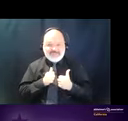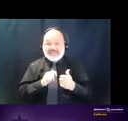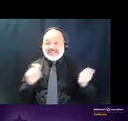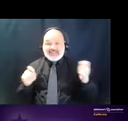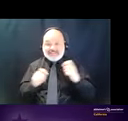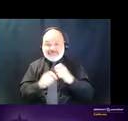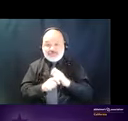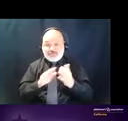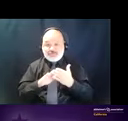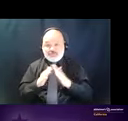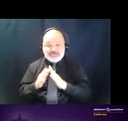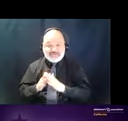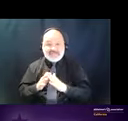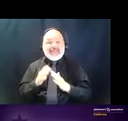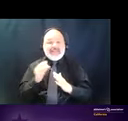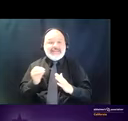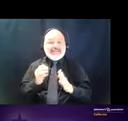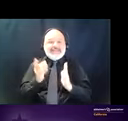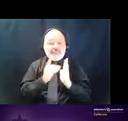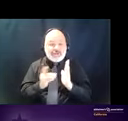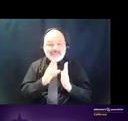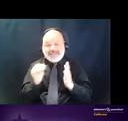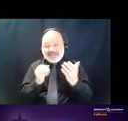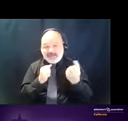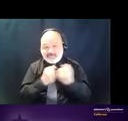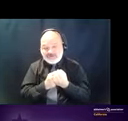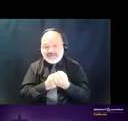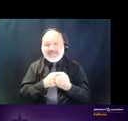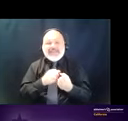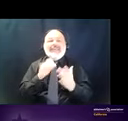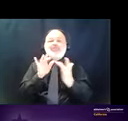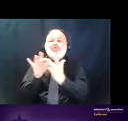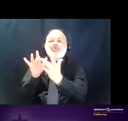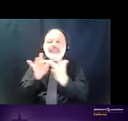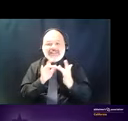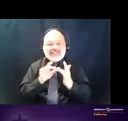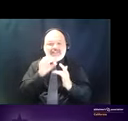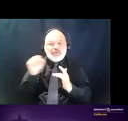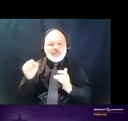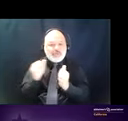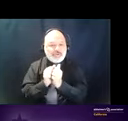It's a lot of leadership development and advocacy and social network science.